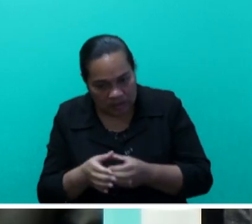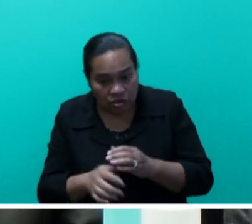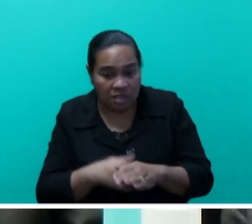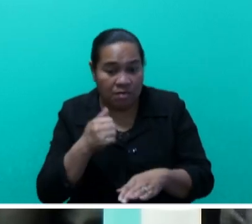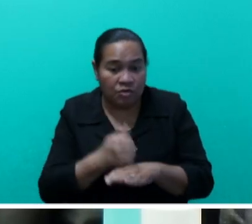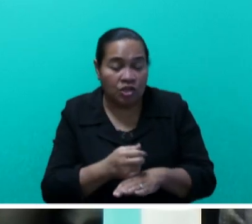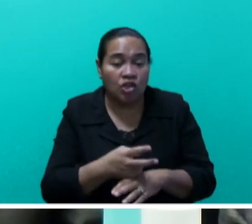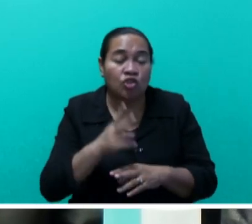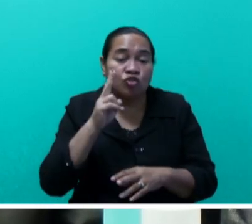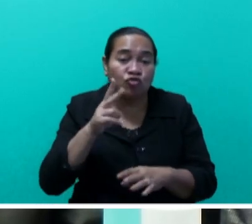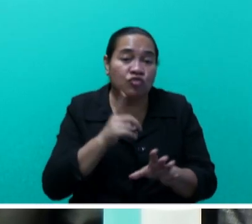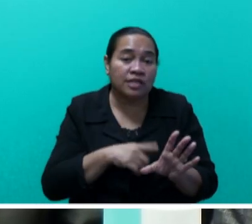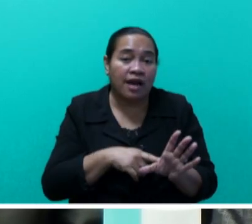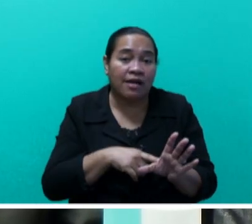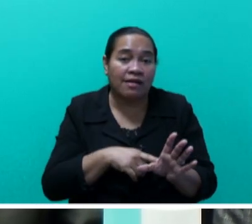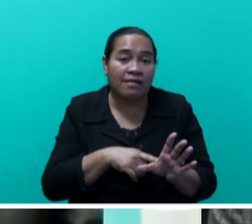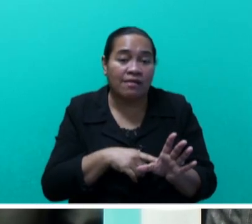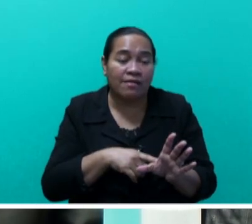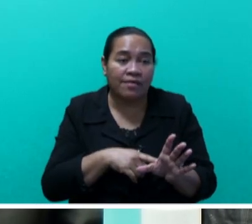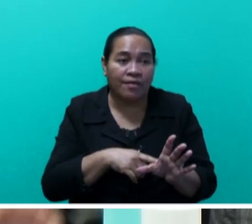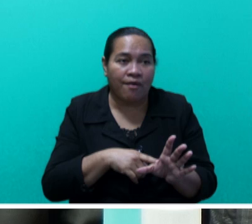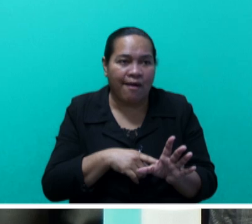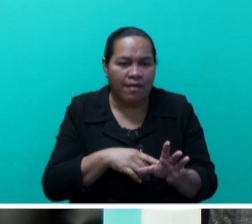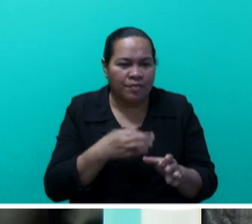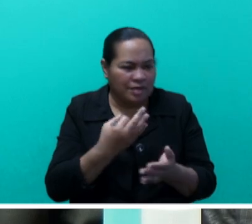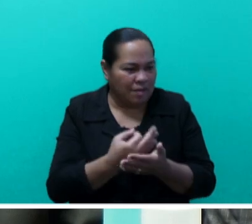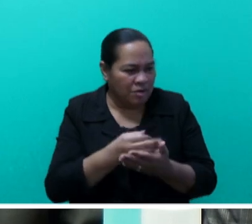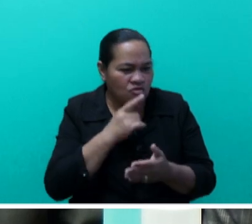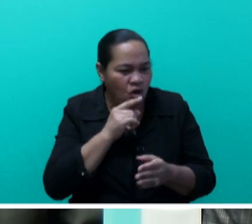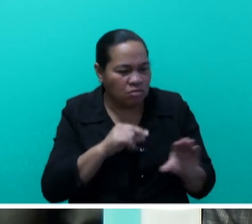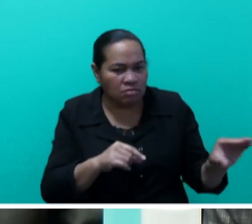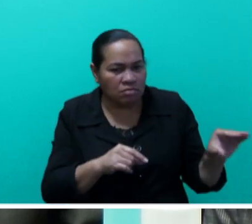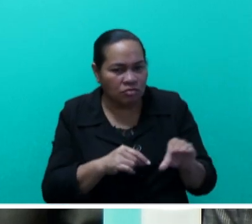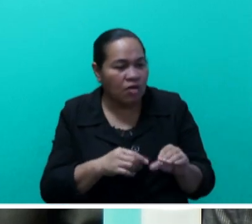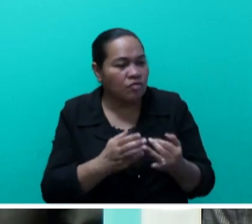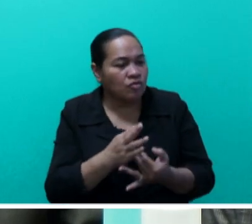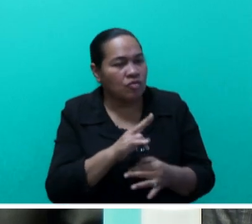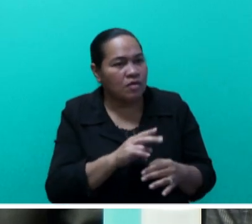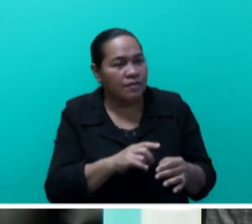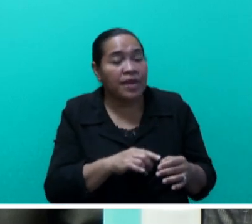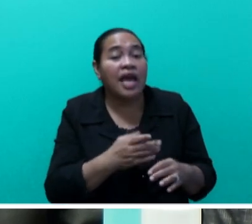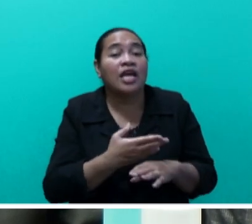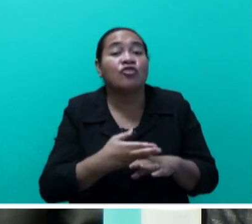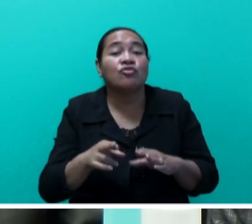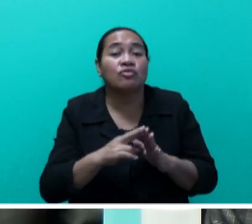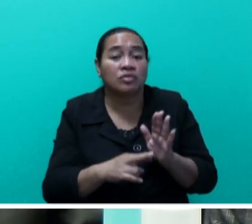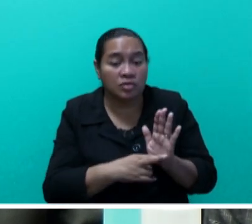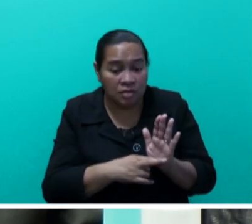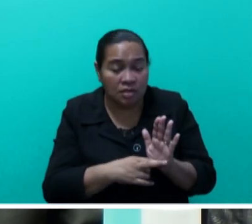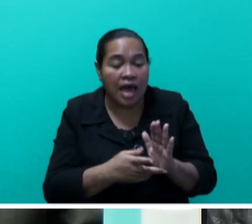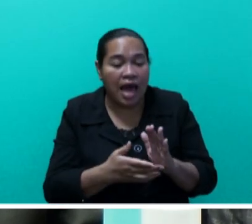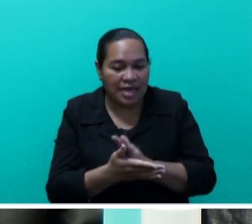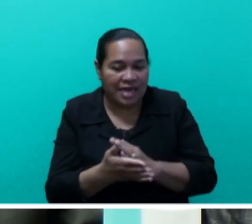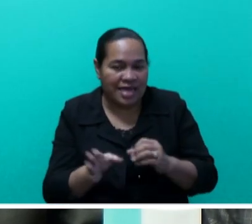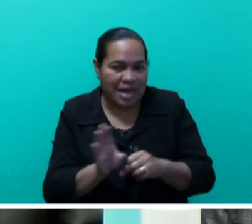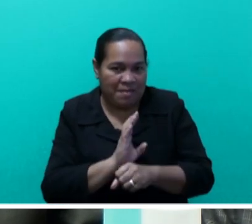establishment of a 2-year rate subsidy loan through the RBF, new regulations under the Companies Act